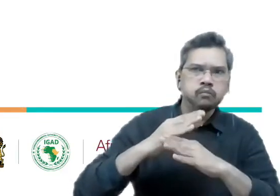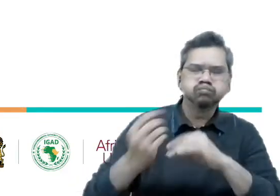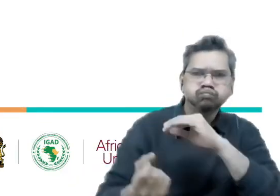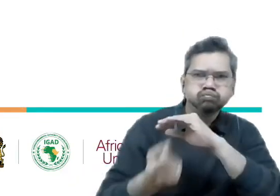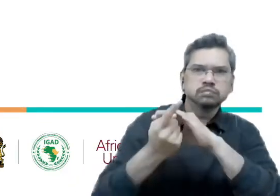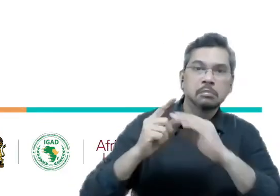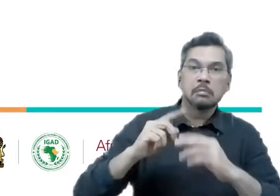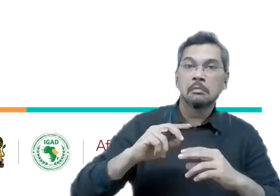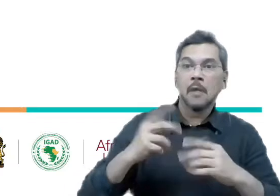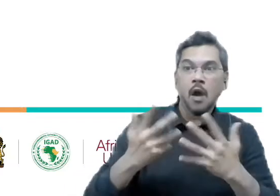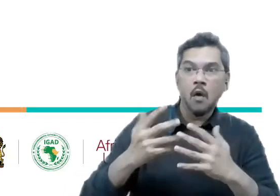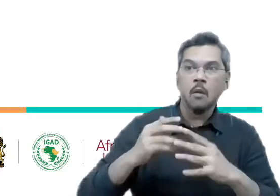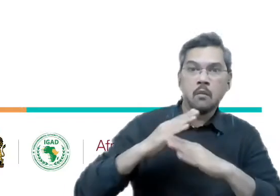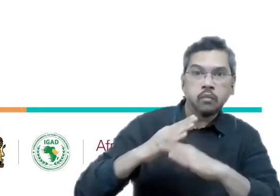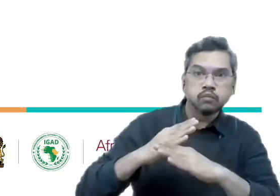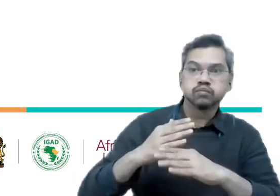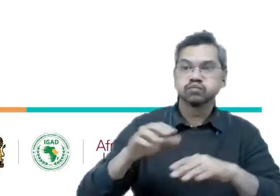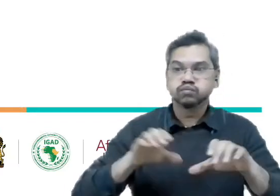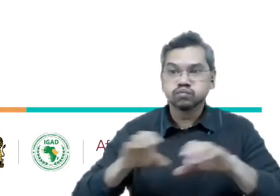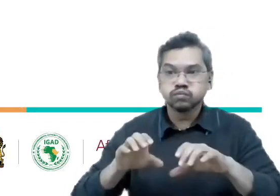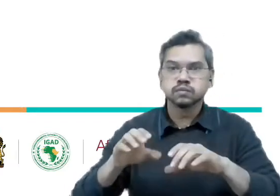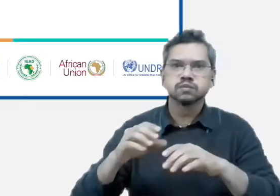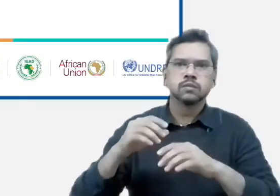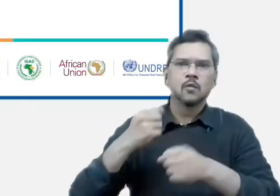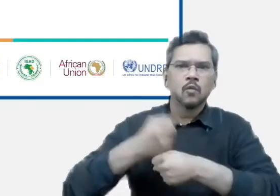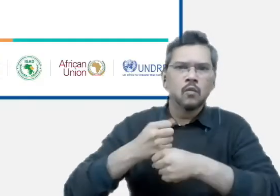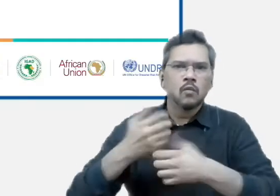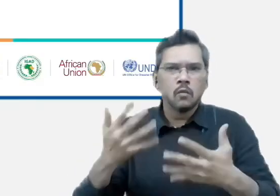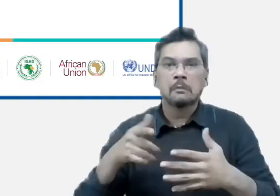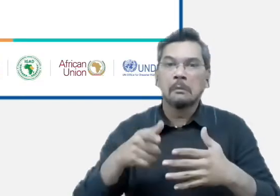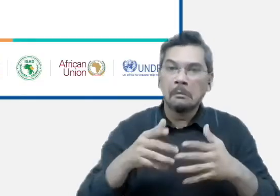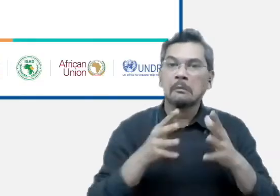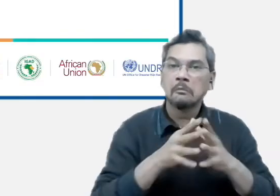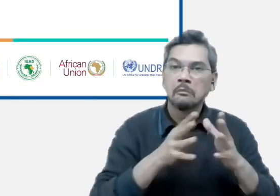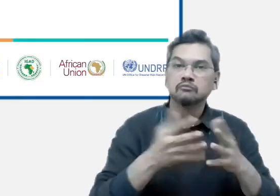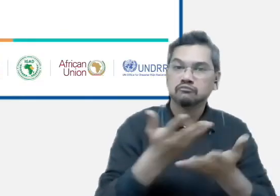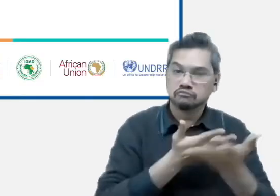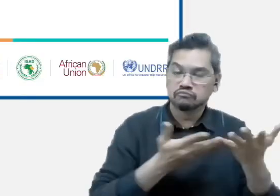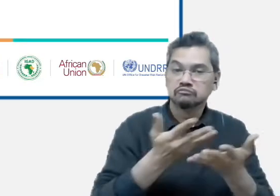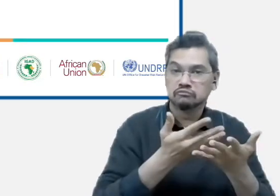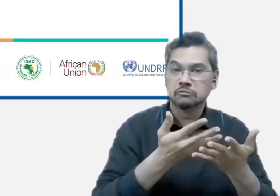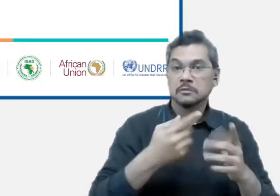And considerable support is ongoing at the REX and national levels.